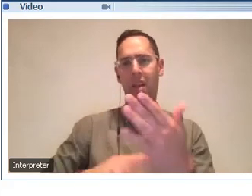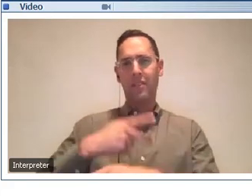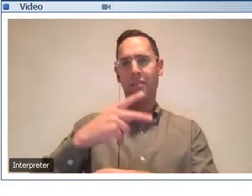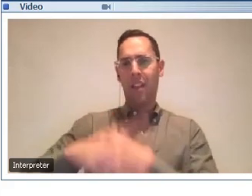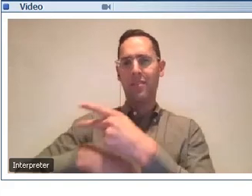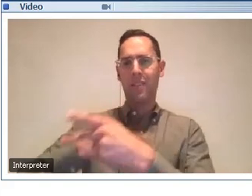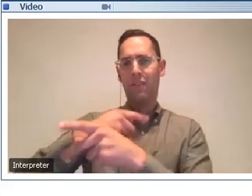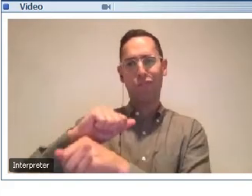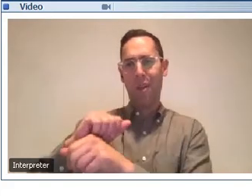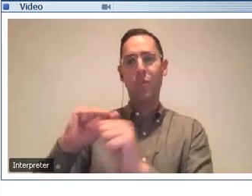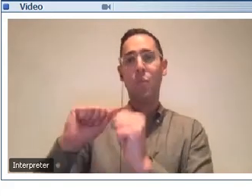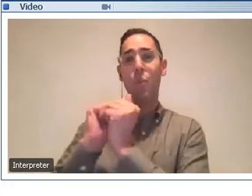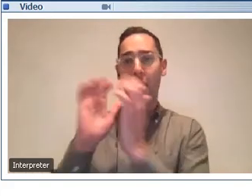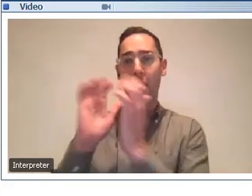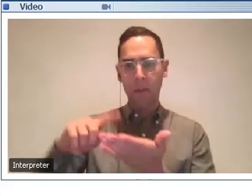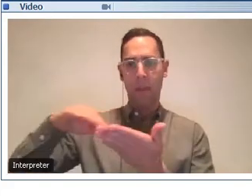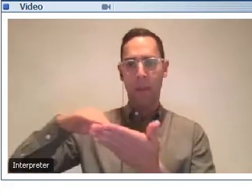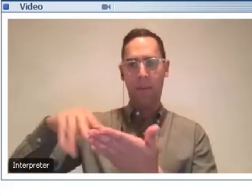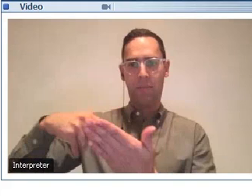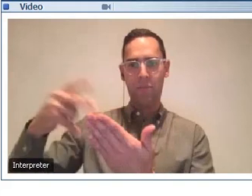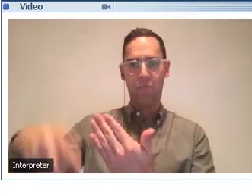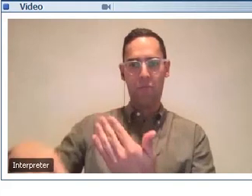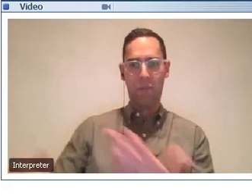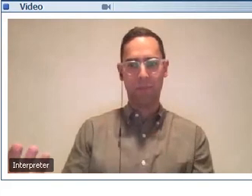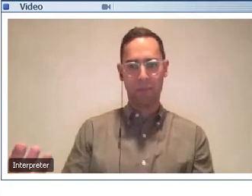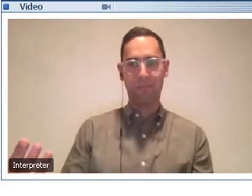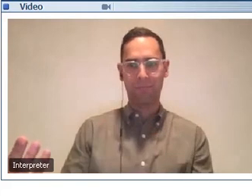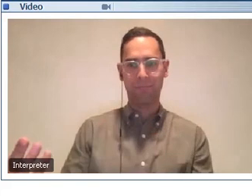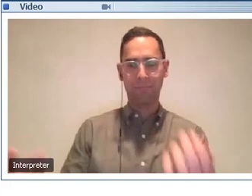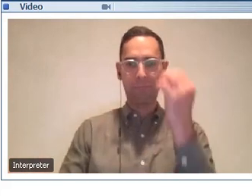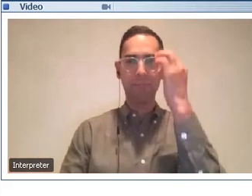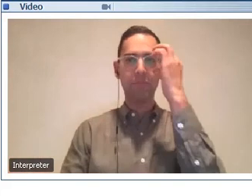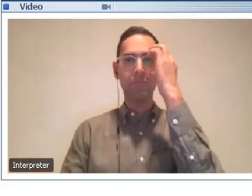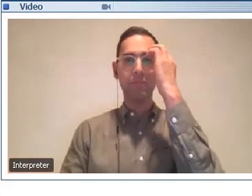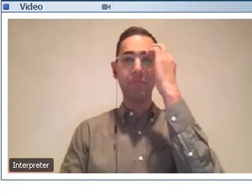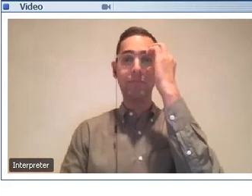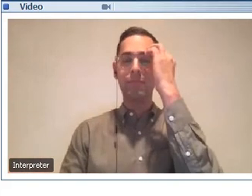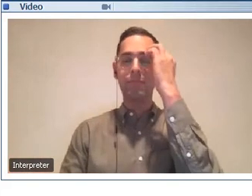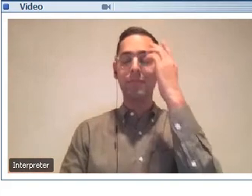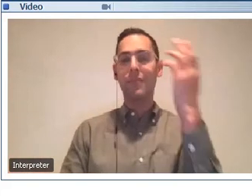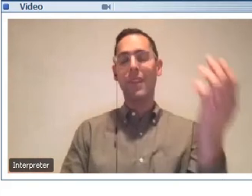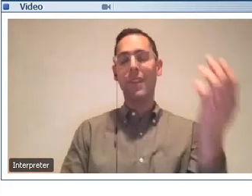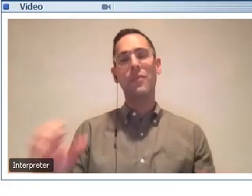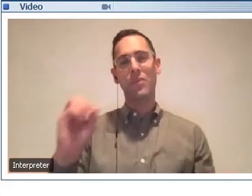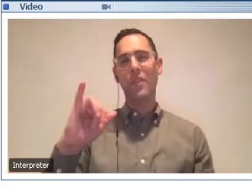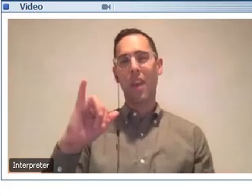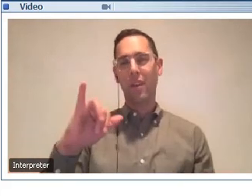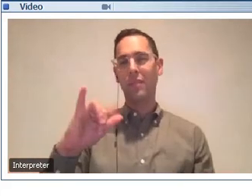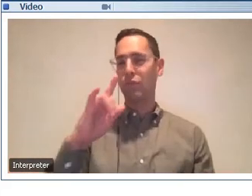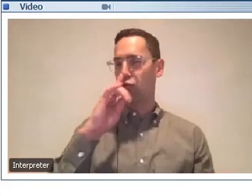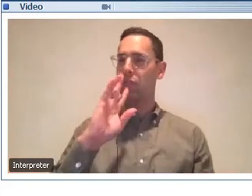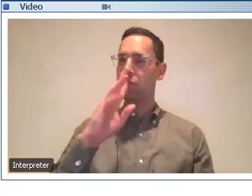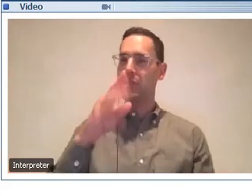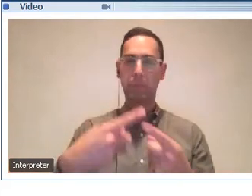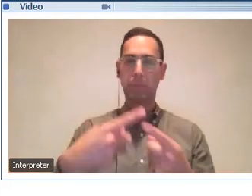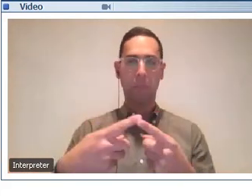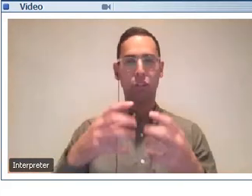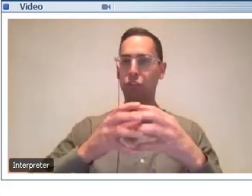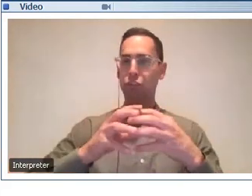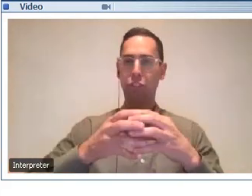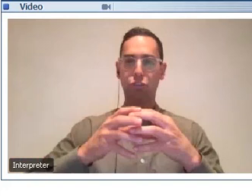that's just crucial, because when you're thinking about, it really just speaks to the intersectionality of this